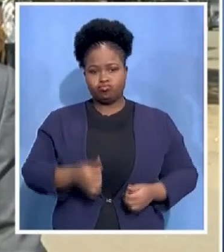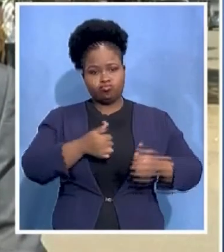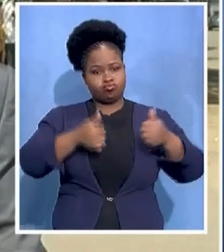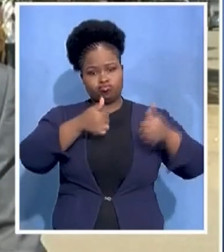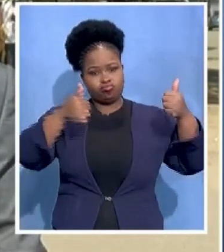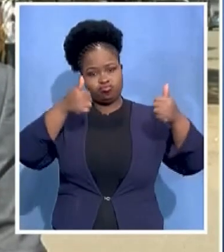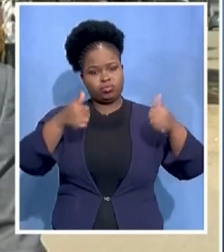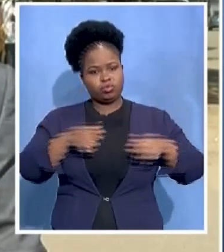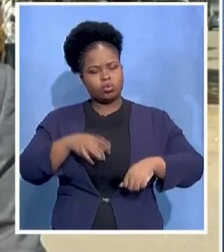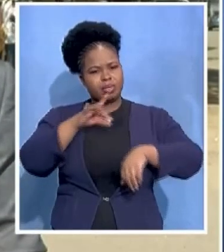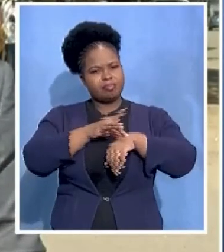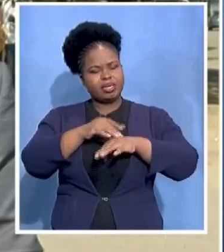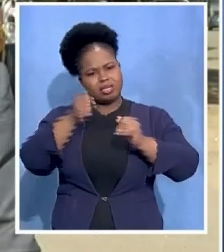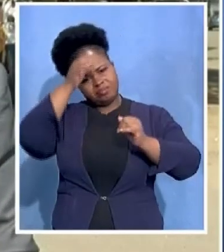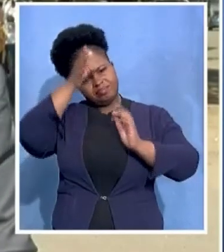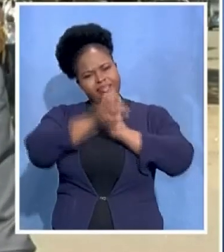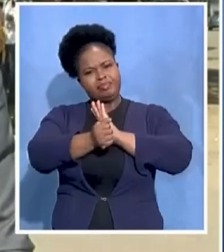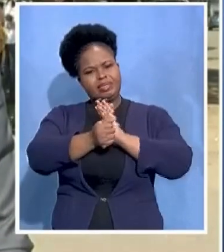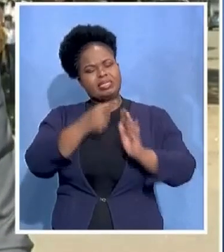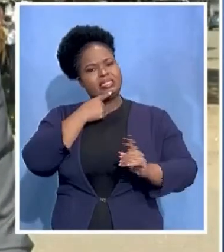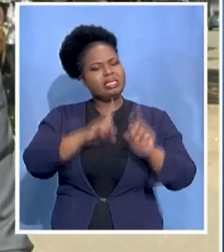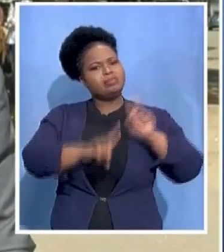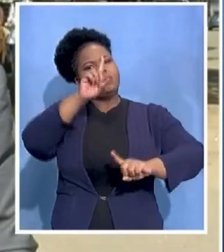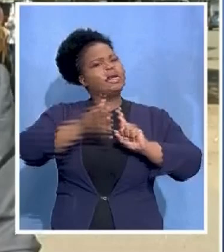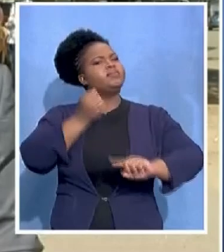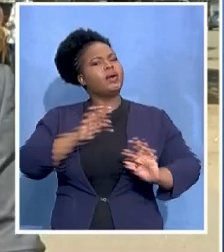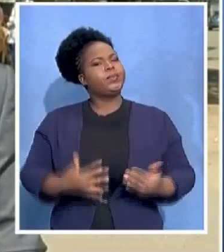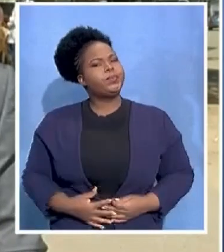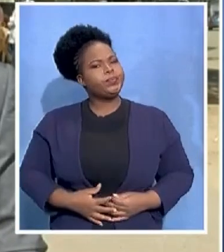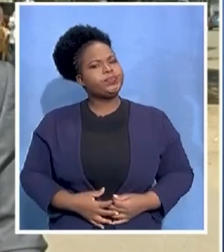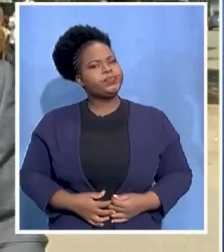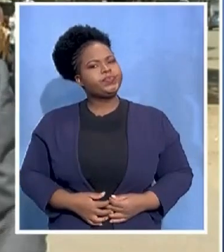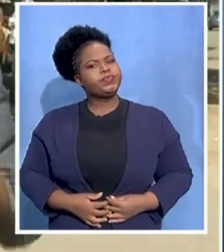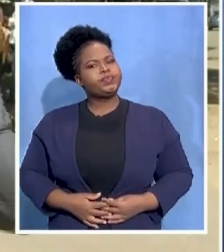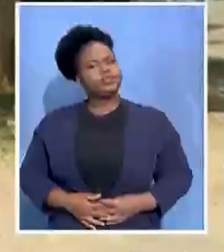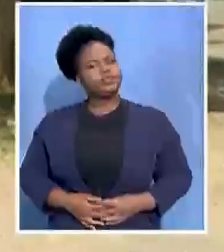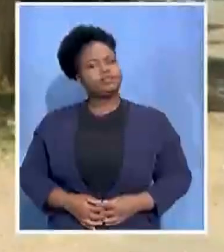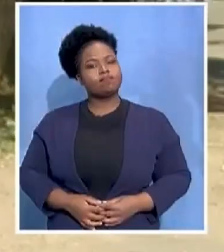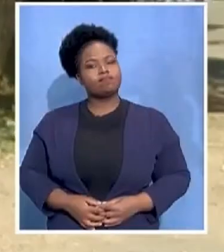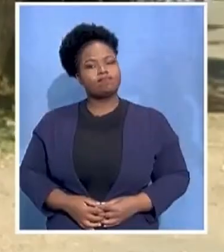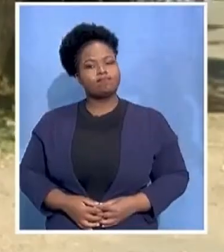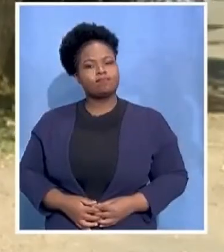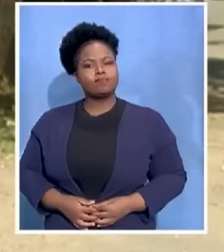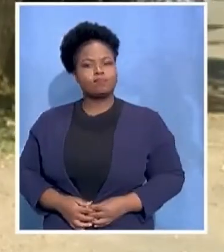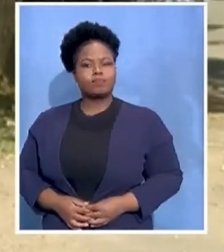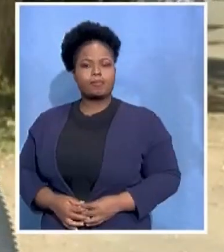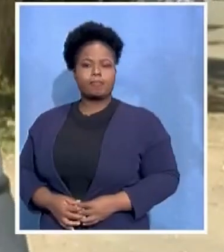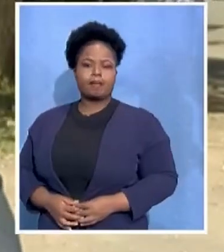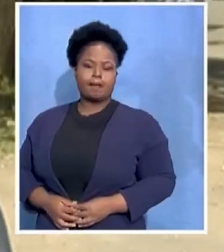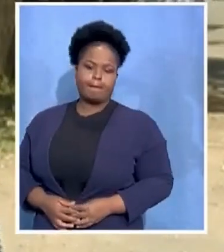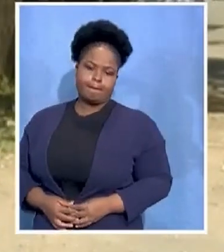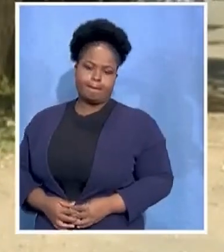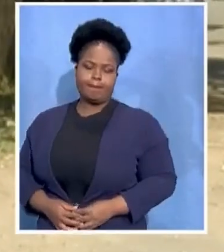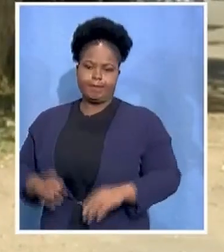success to? Okay, most healthcare workers are saying